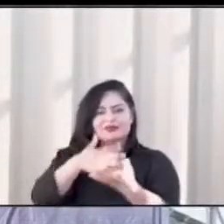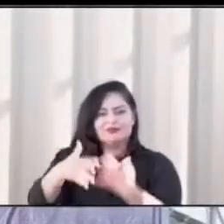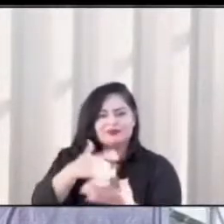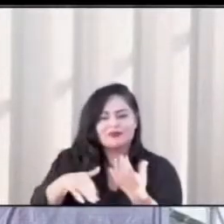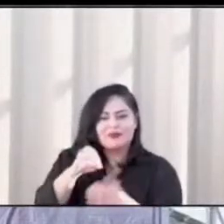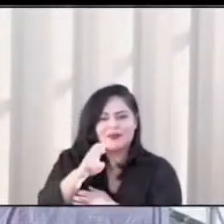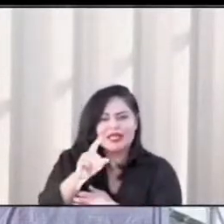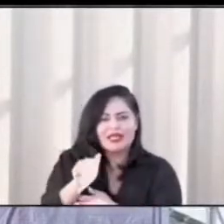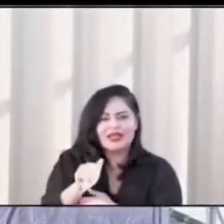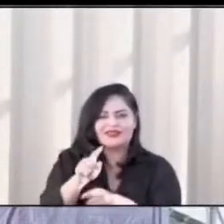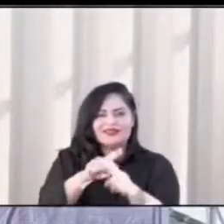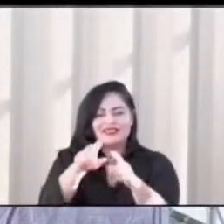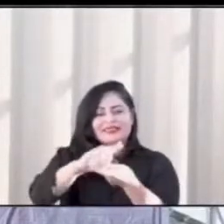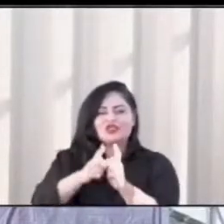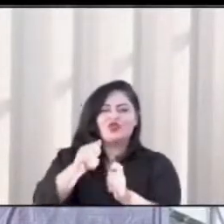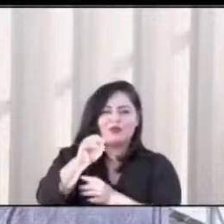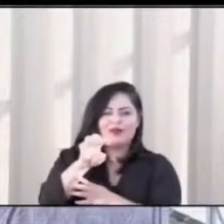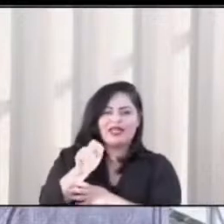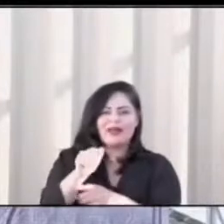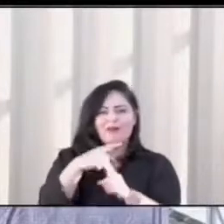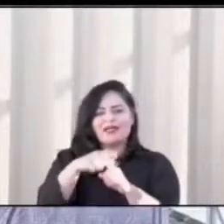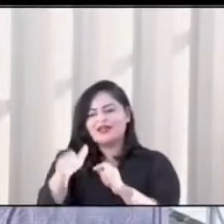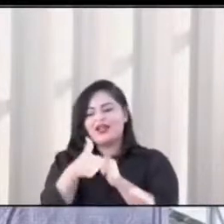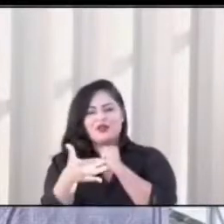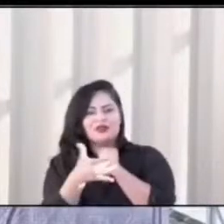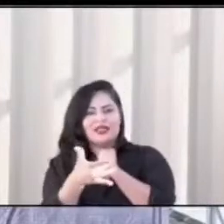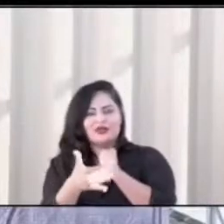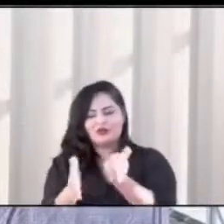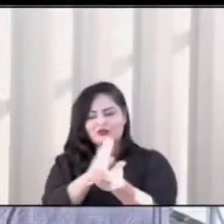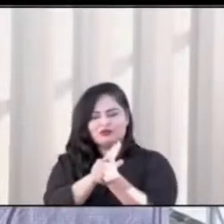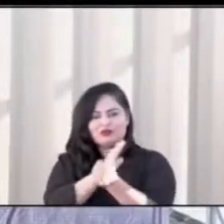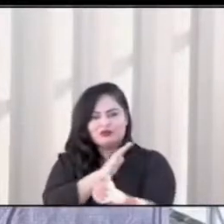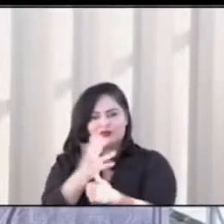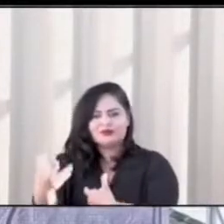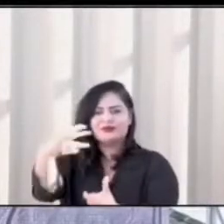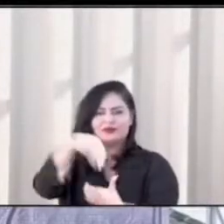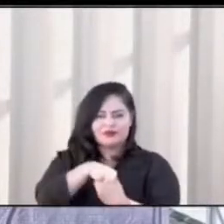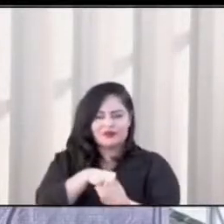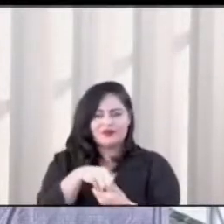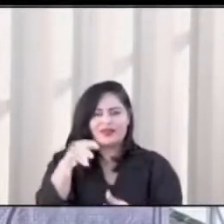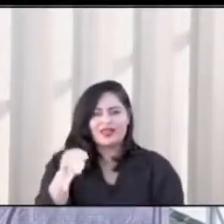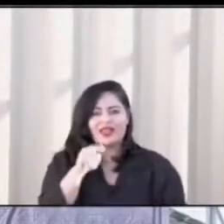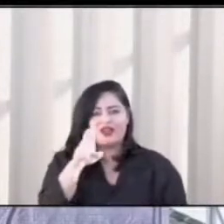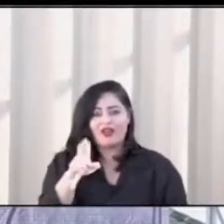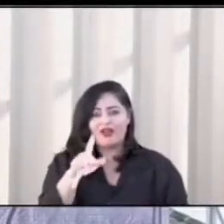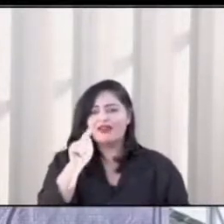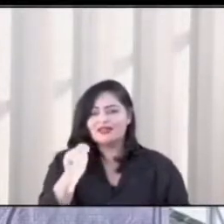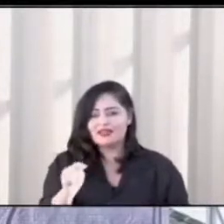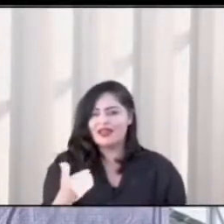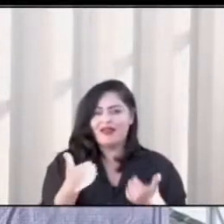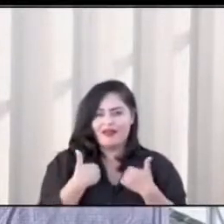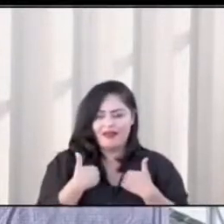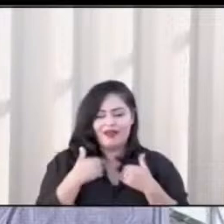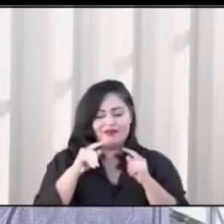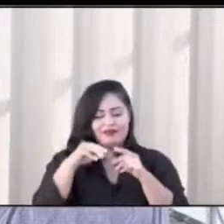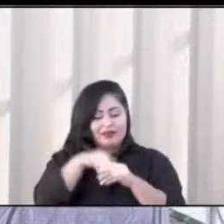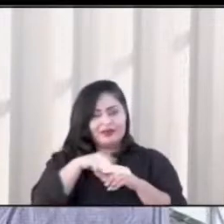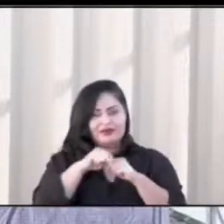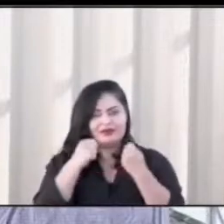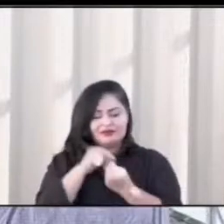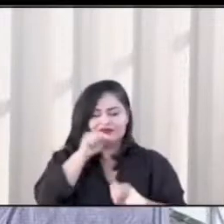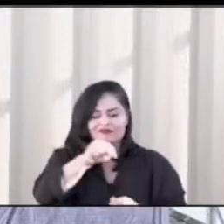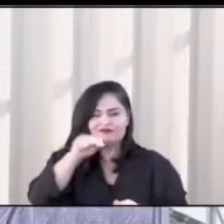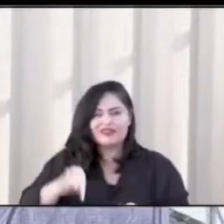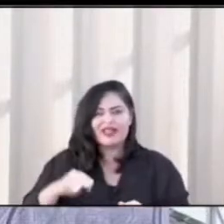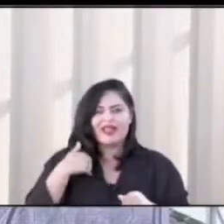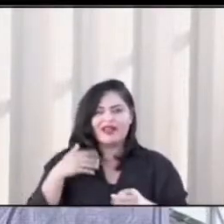specialists, and other technical experts within ATF. The NRT also has individuals who possess